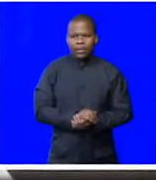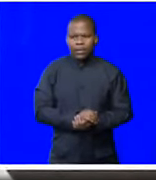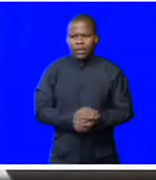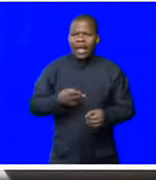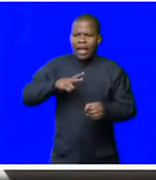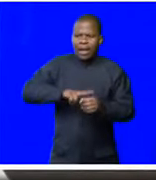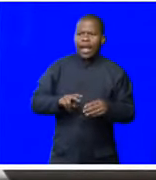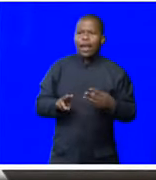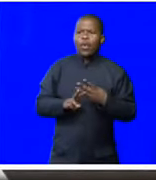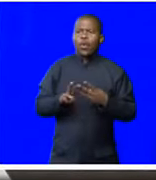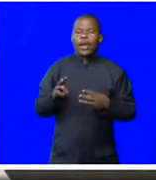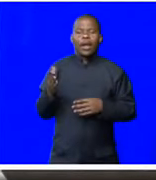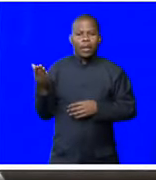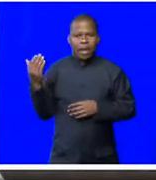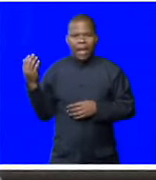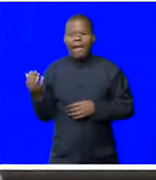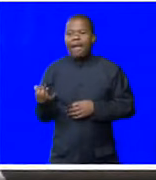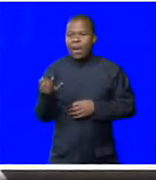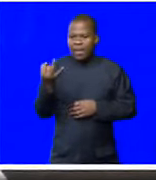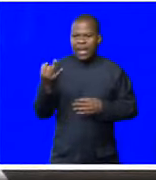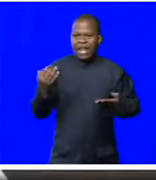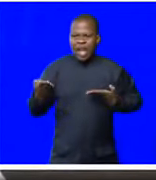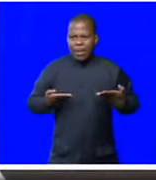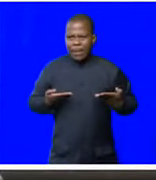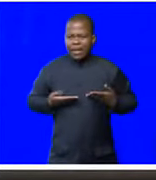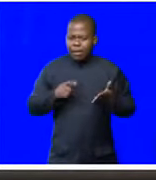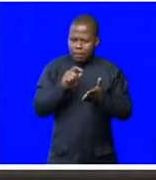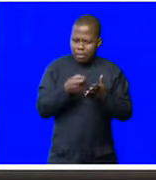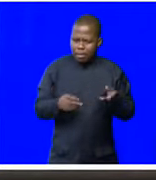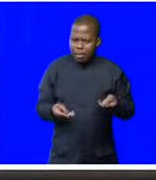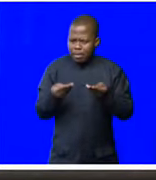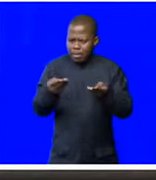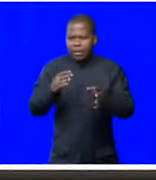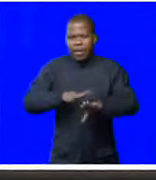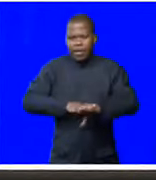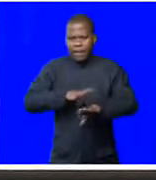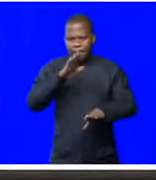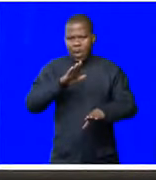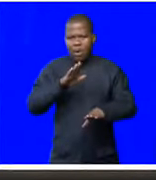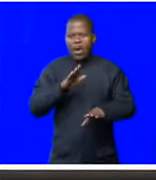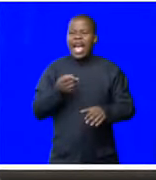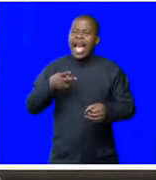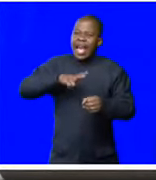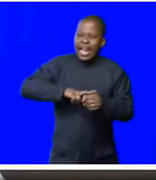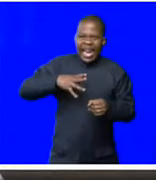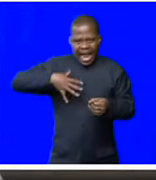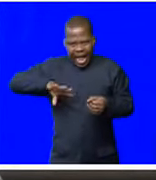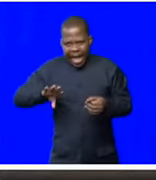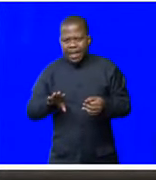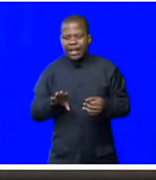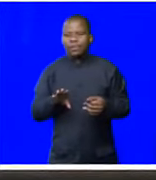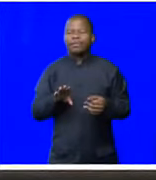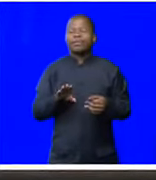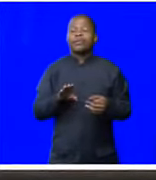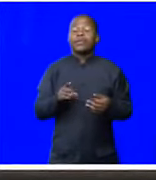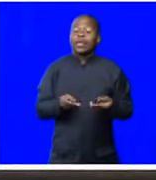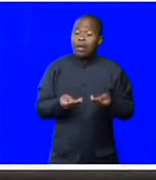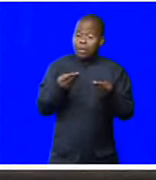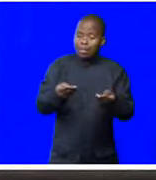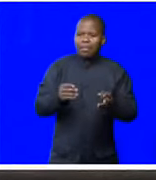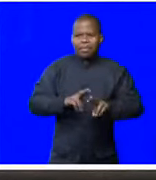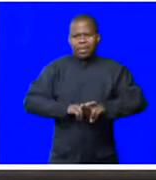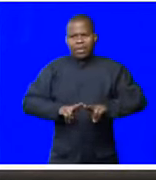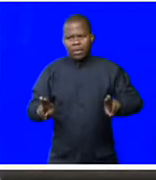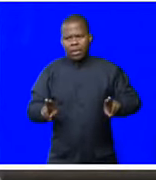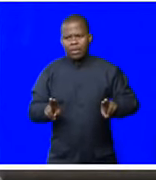of people starting to, or a significant amount of people starting to come through in the last 2 weeks. But still, it's not near